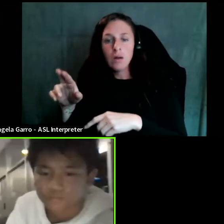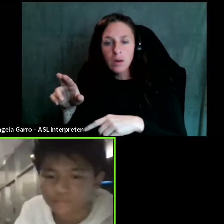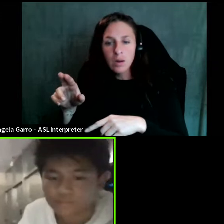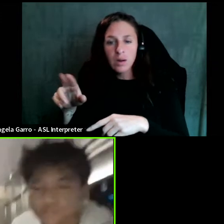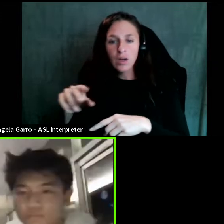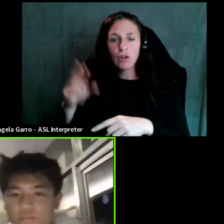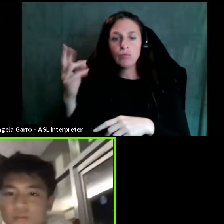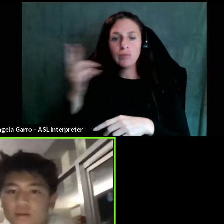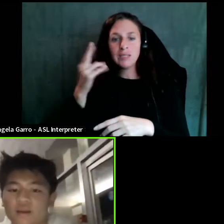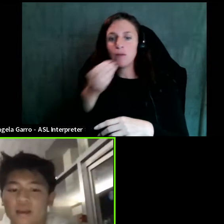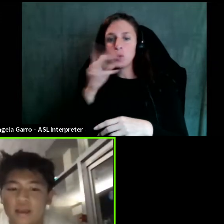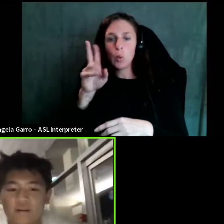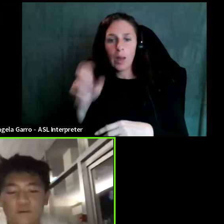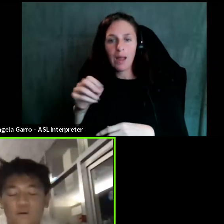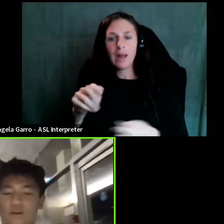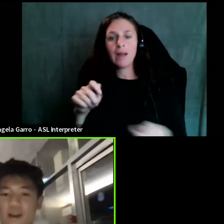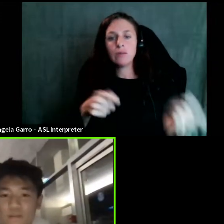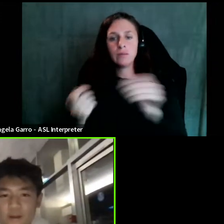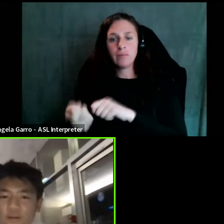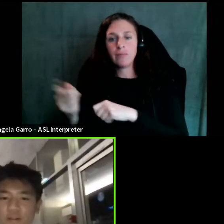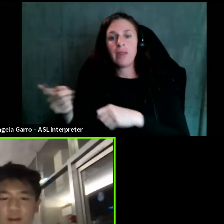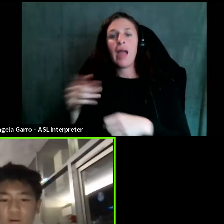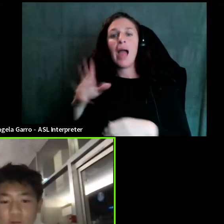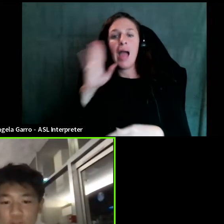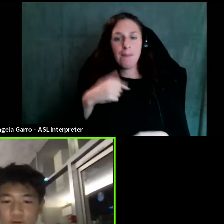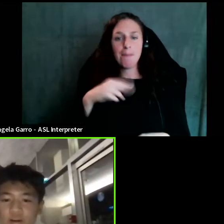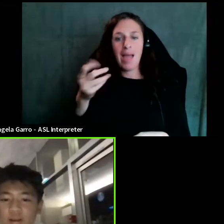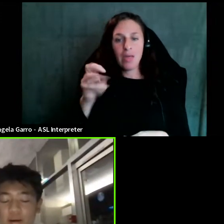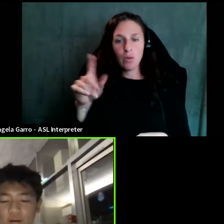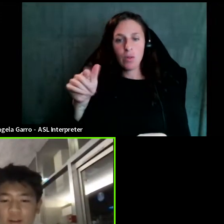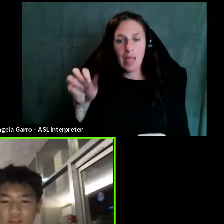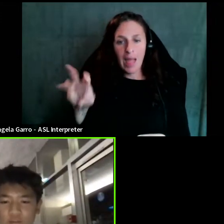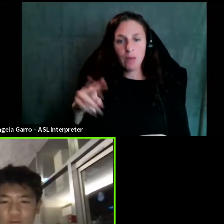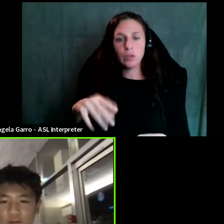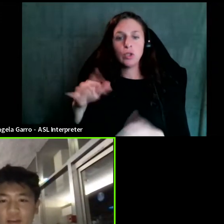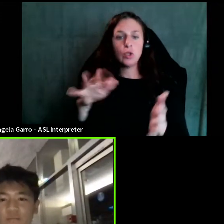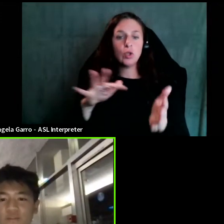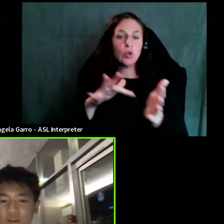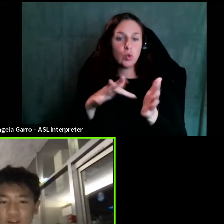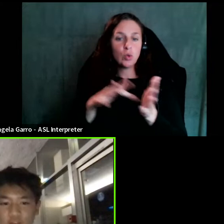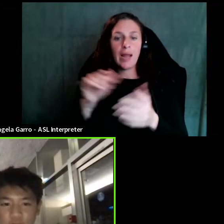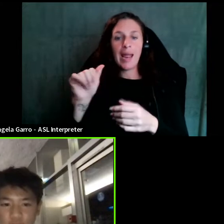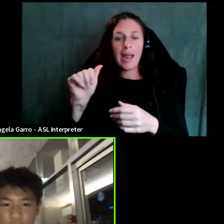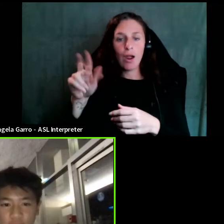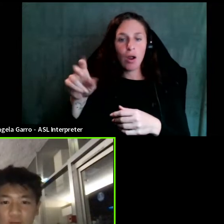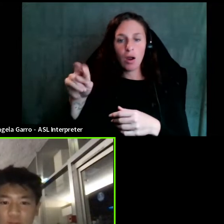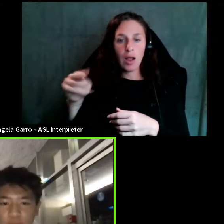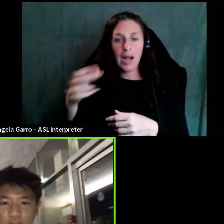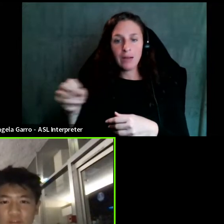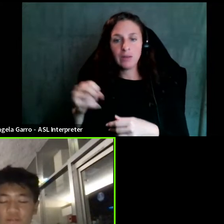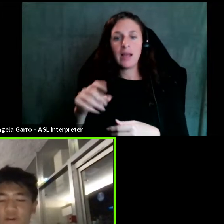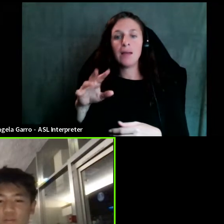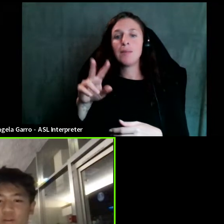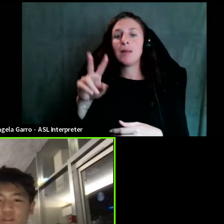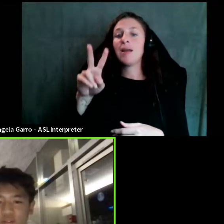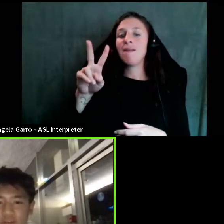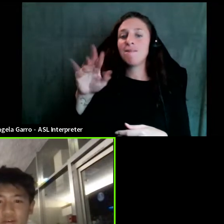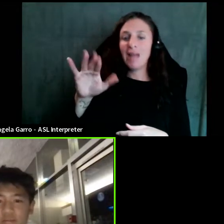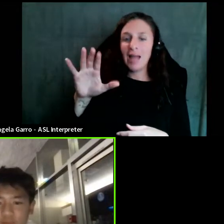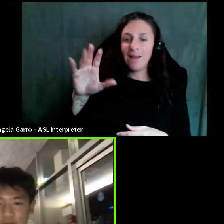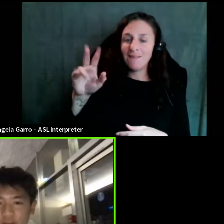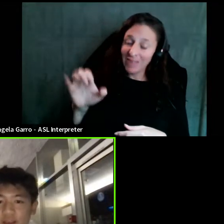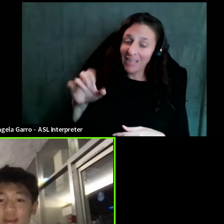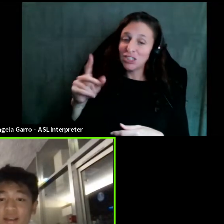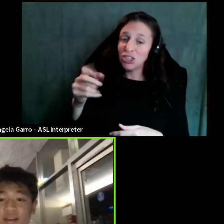project. Hey everyone, I'm Matthew Lau, a junior at Aragon High School, and I am the vice chair of the Youth Commission's Environmental